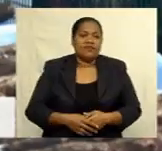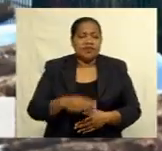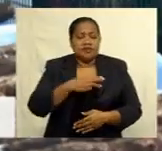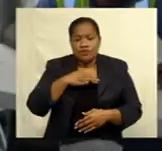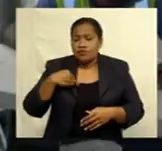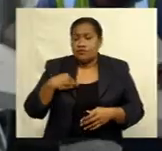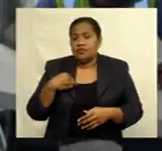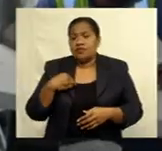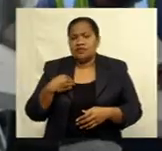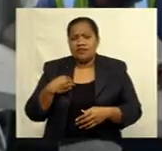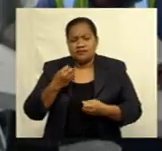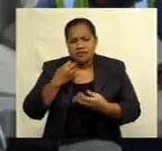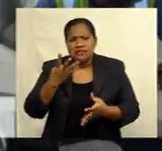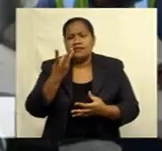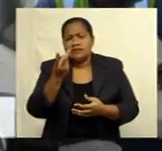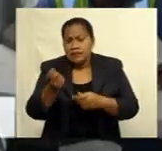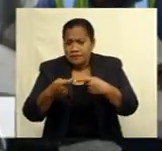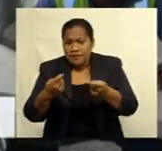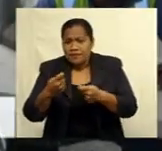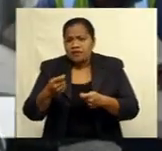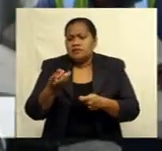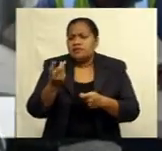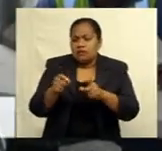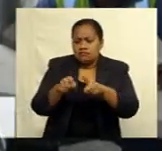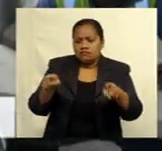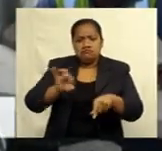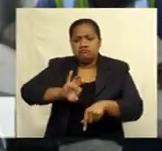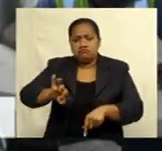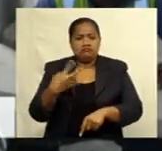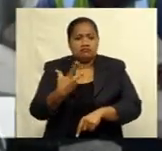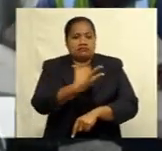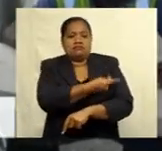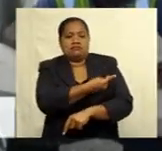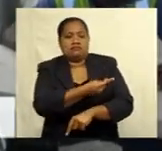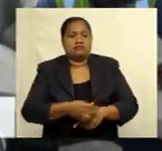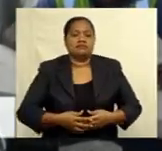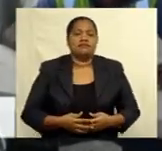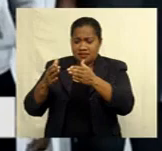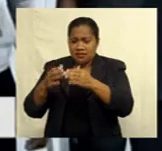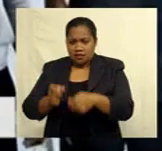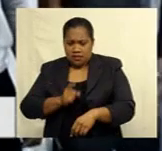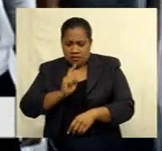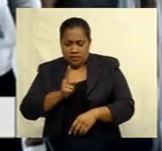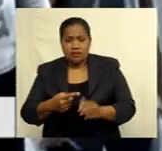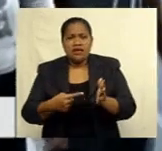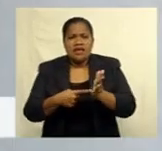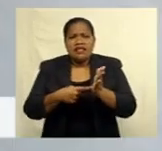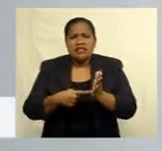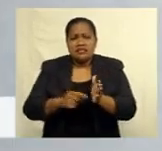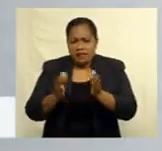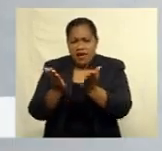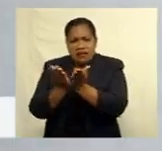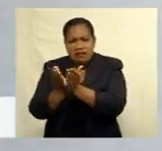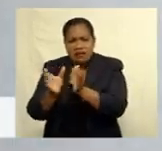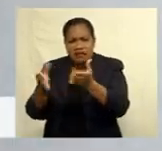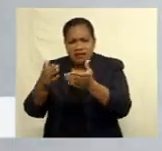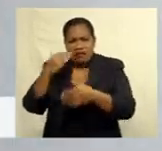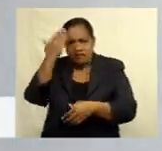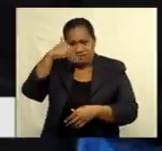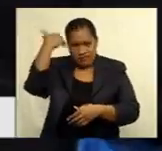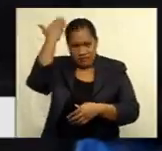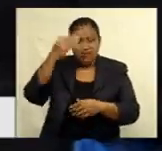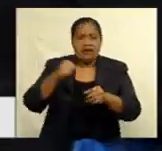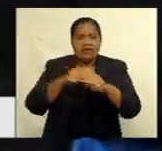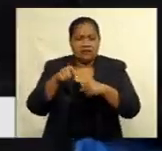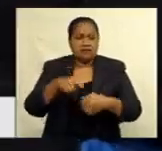markets where vendors have not taken their jabs despite extensive awareness. And later in sports, boxers urged to